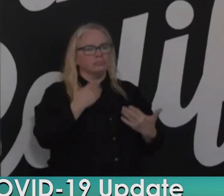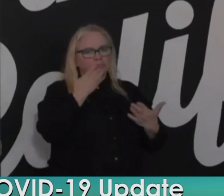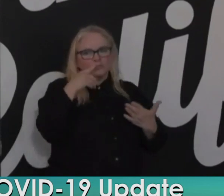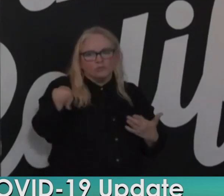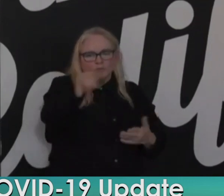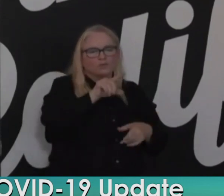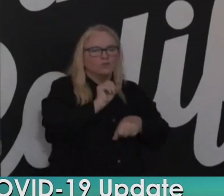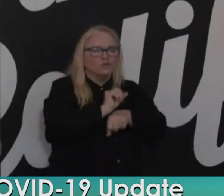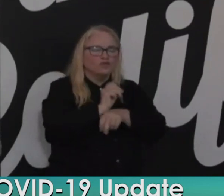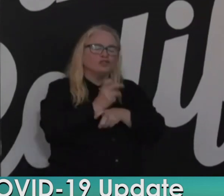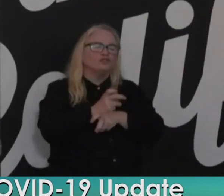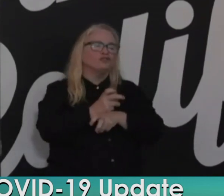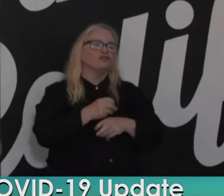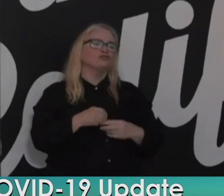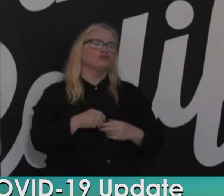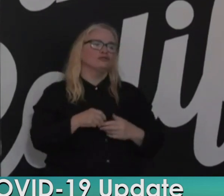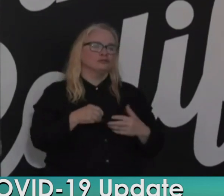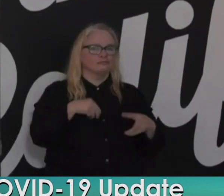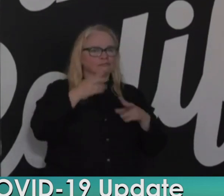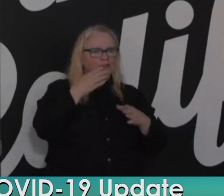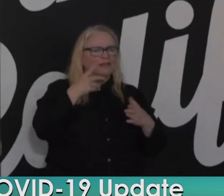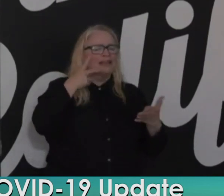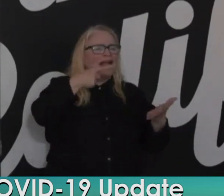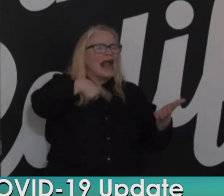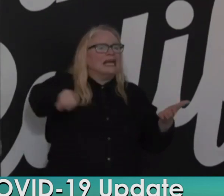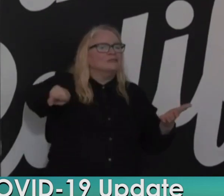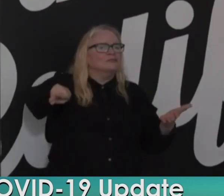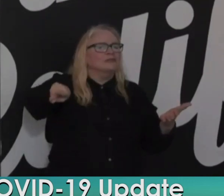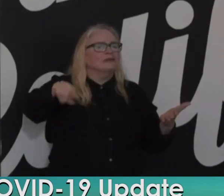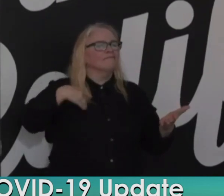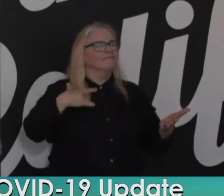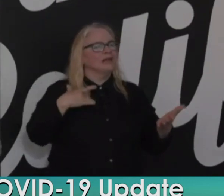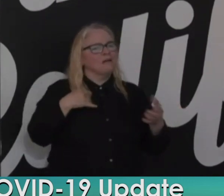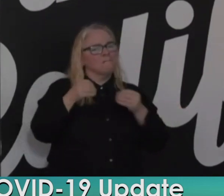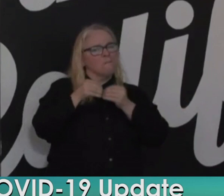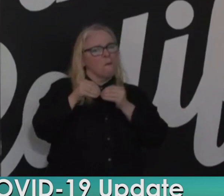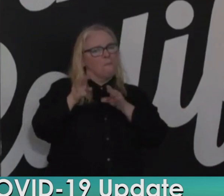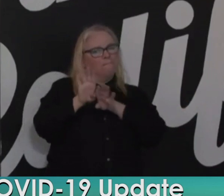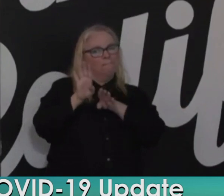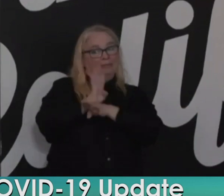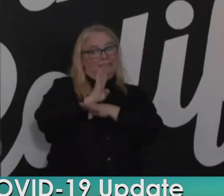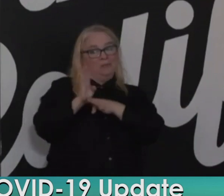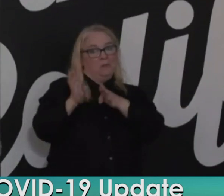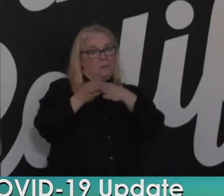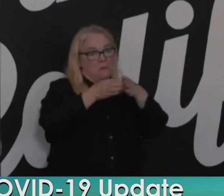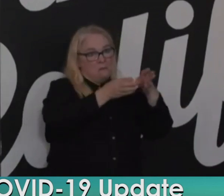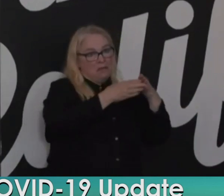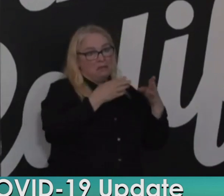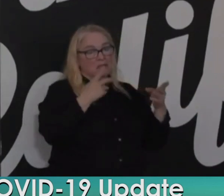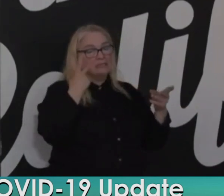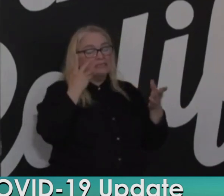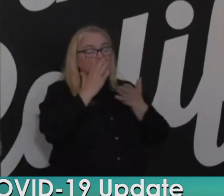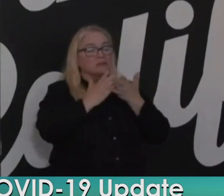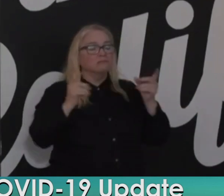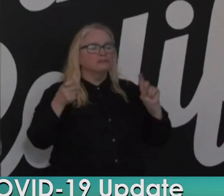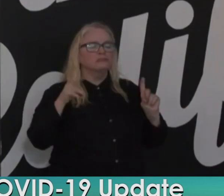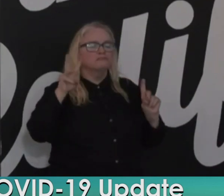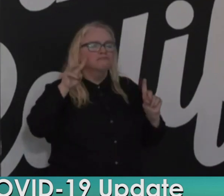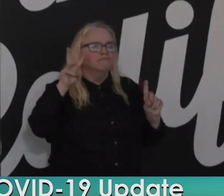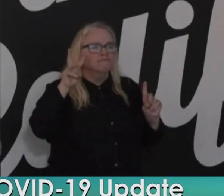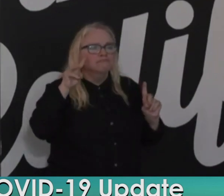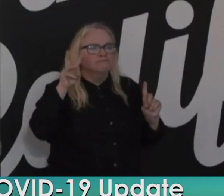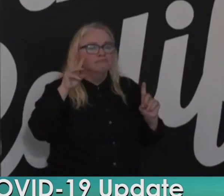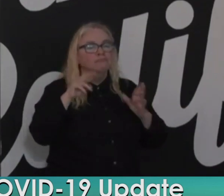moving through this weekend and begin to see some new retail open up with these modifications, and to start seeing